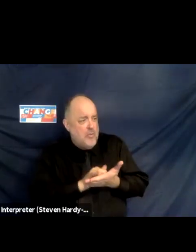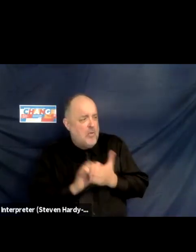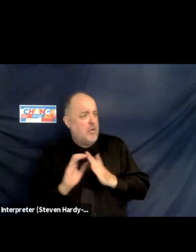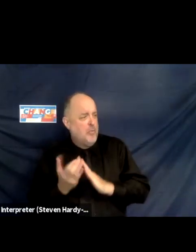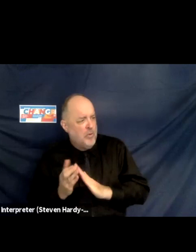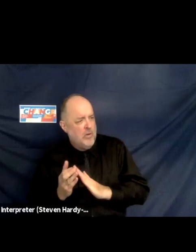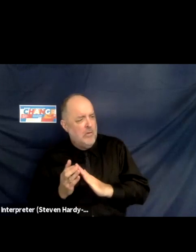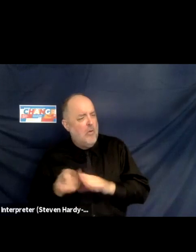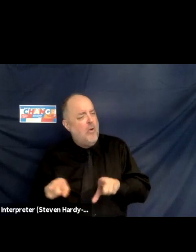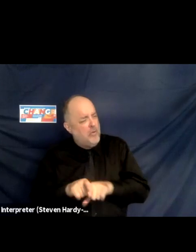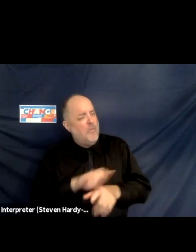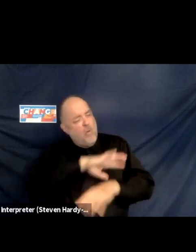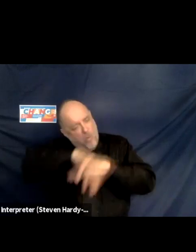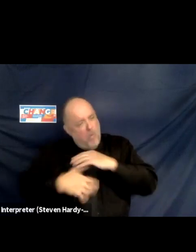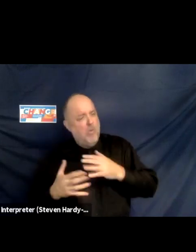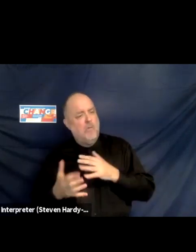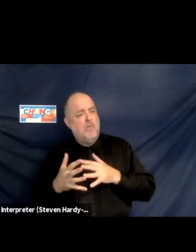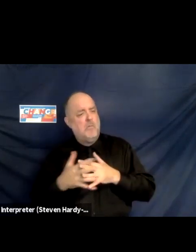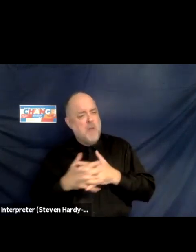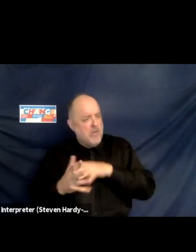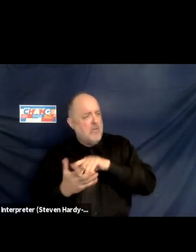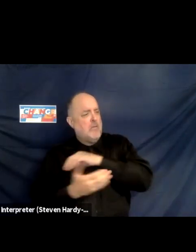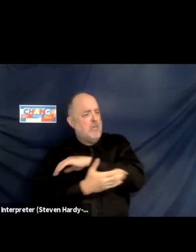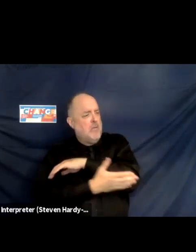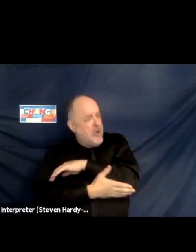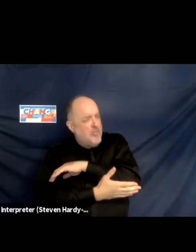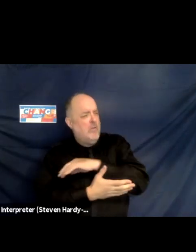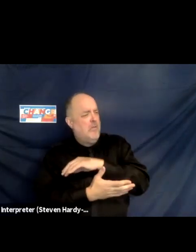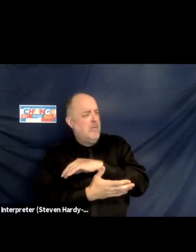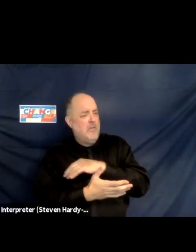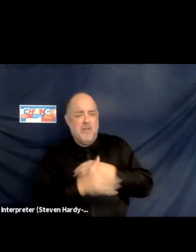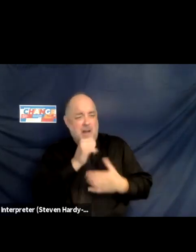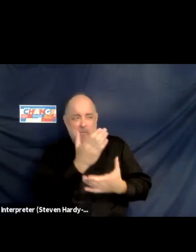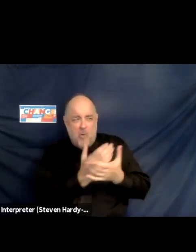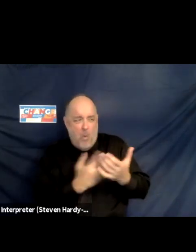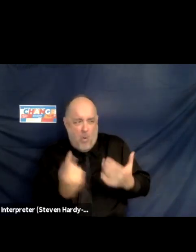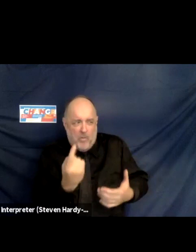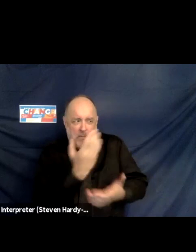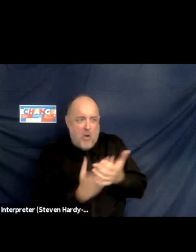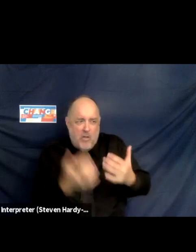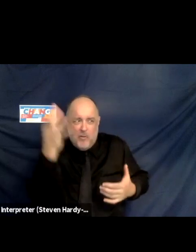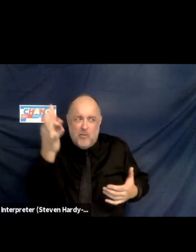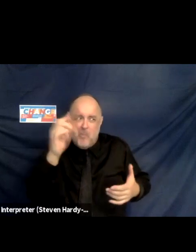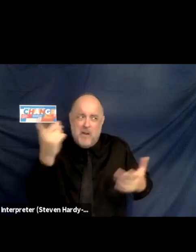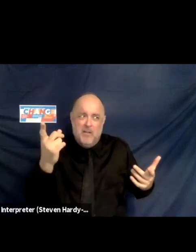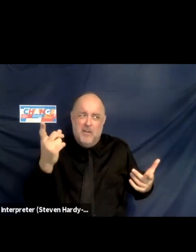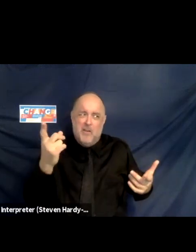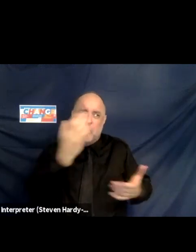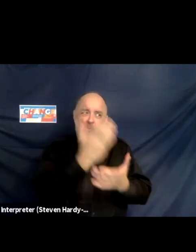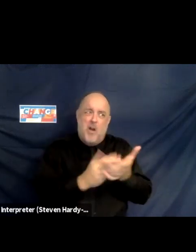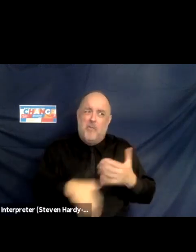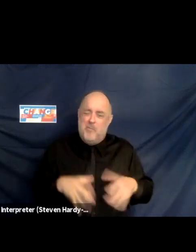people across the country. I think you are clearly not just part of the future, but you are very much also part of